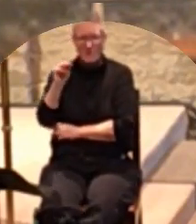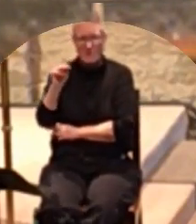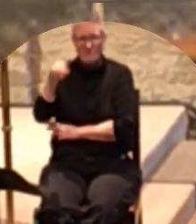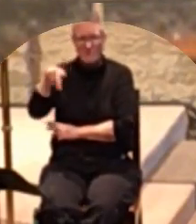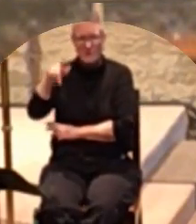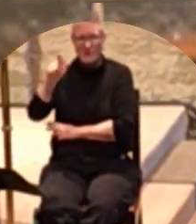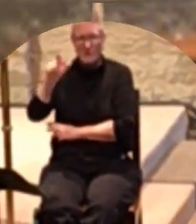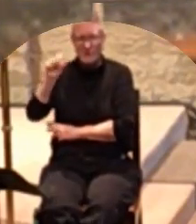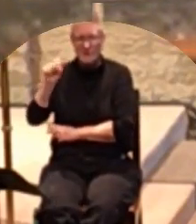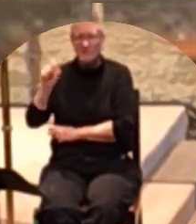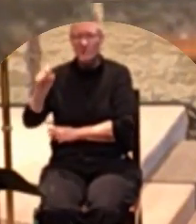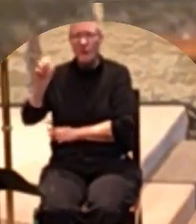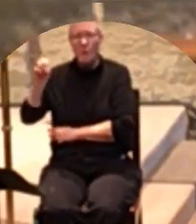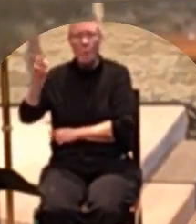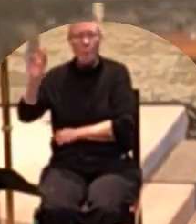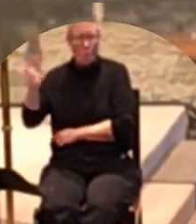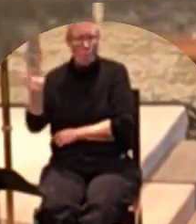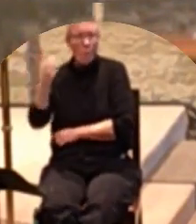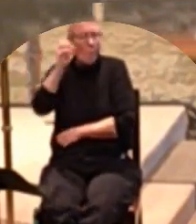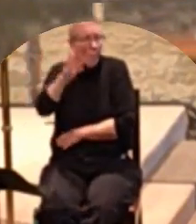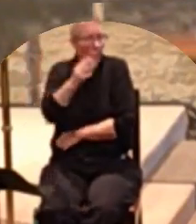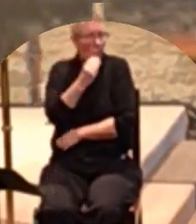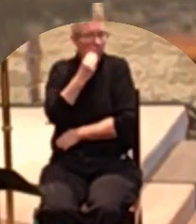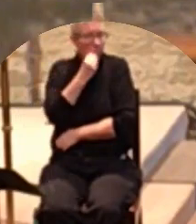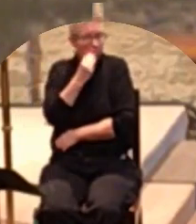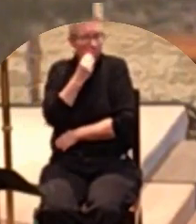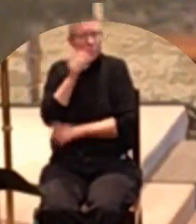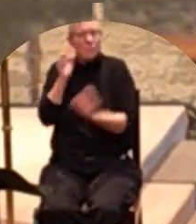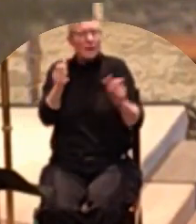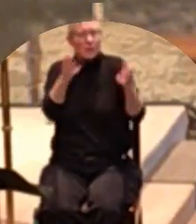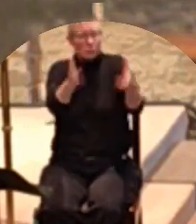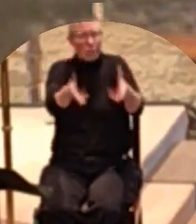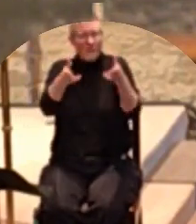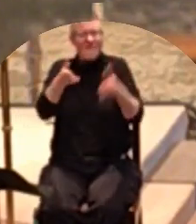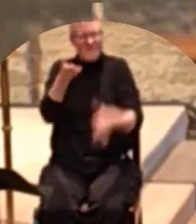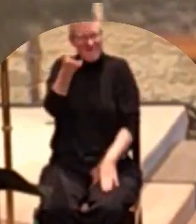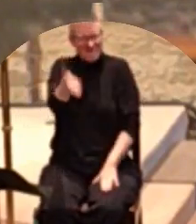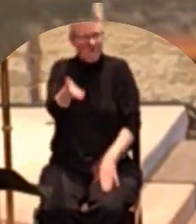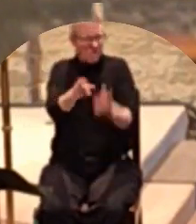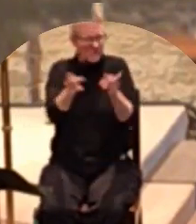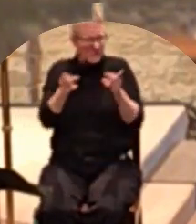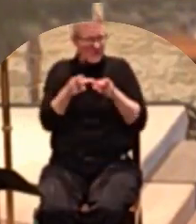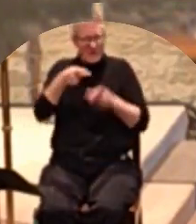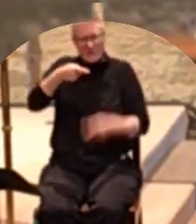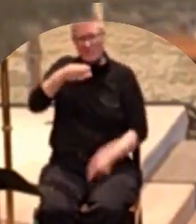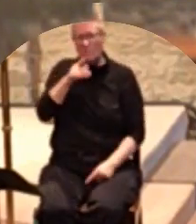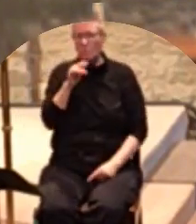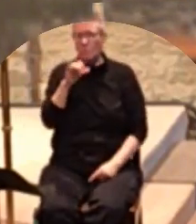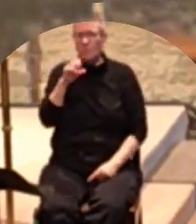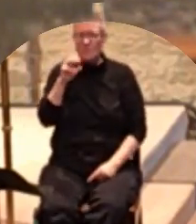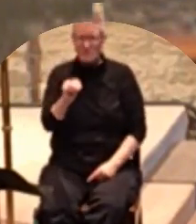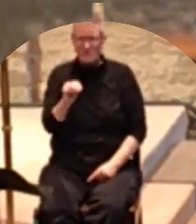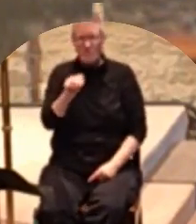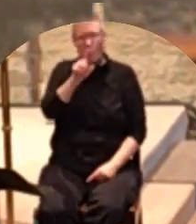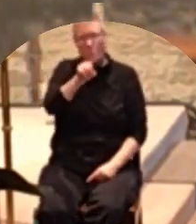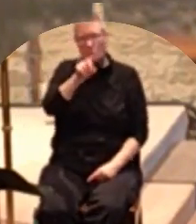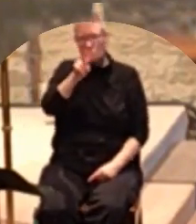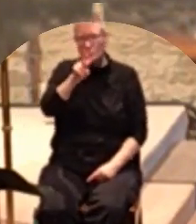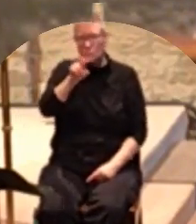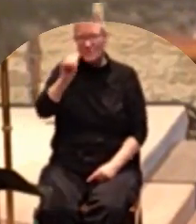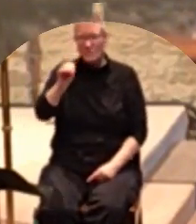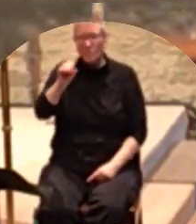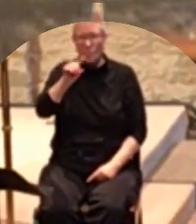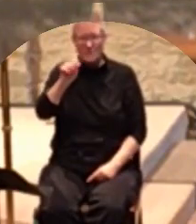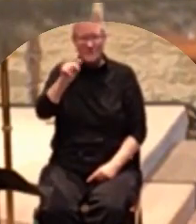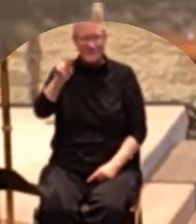www.prismmpls.org, or you can drop off food donations at Prism, which is on 1220 Zane Avenue in Golden Valley.